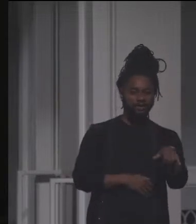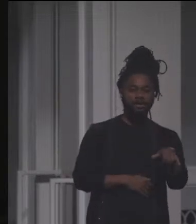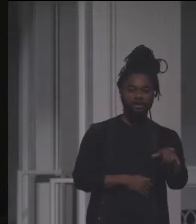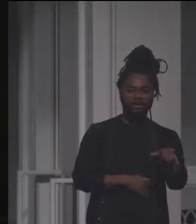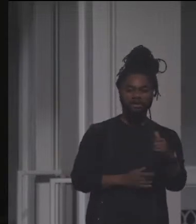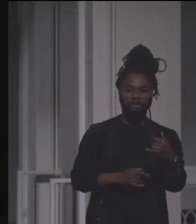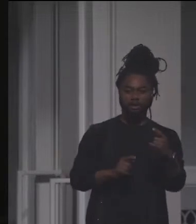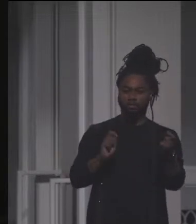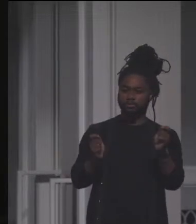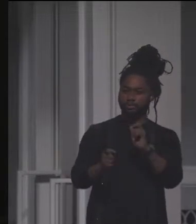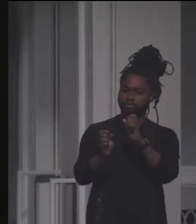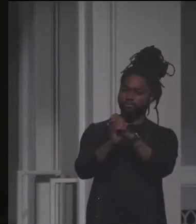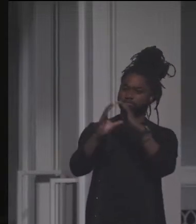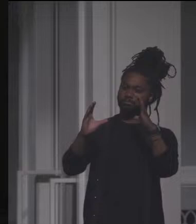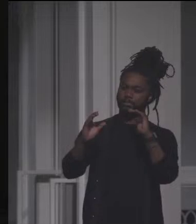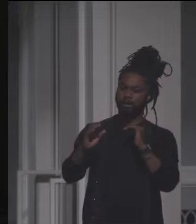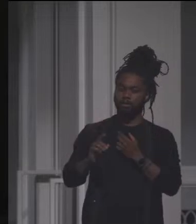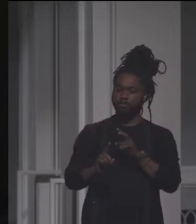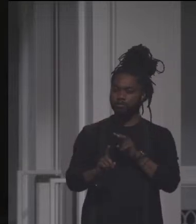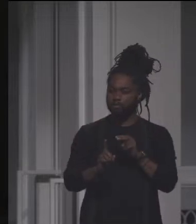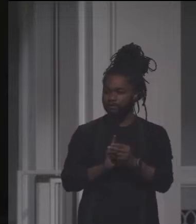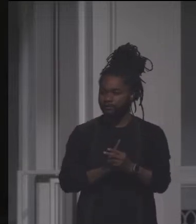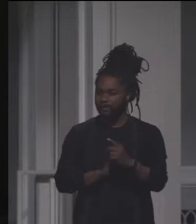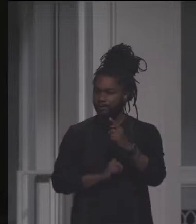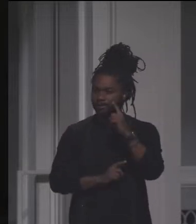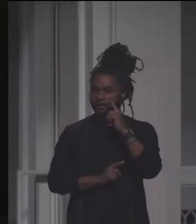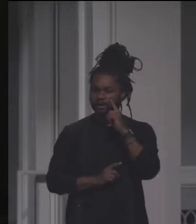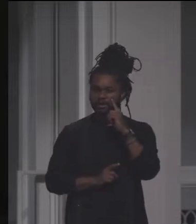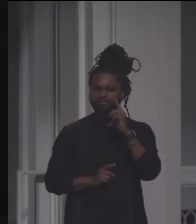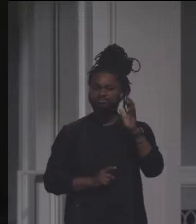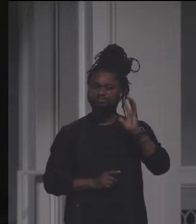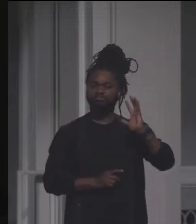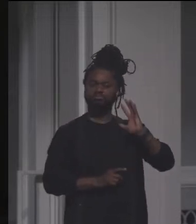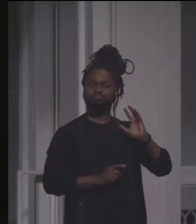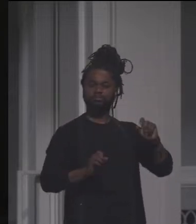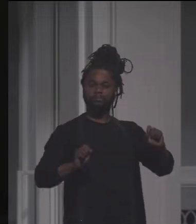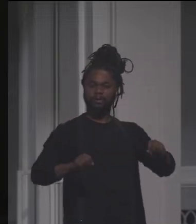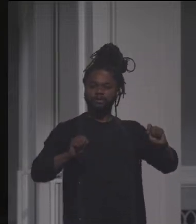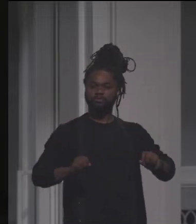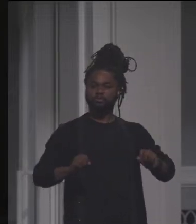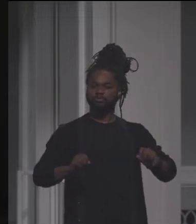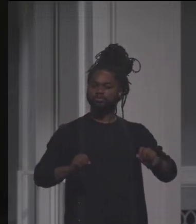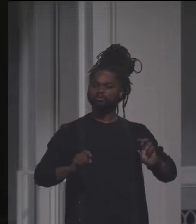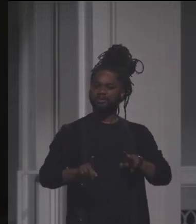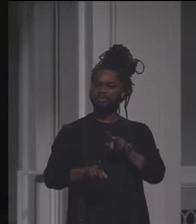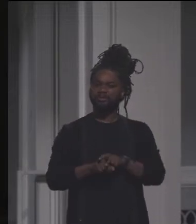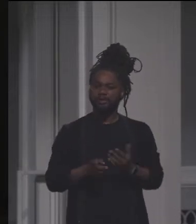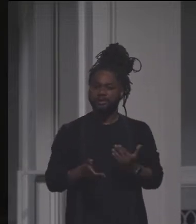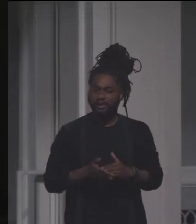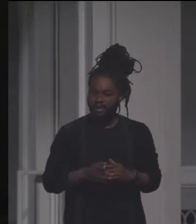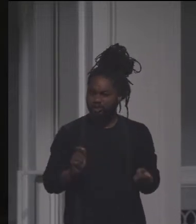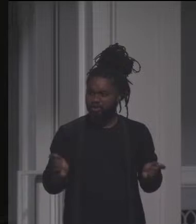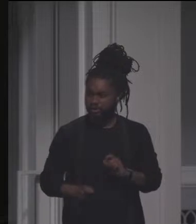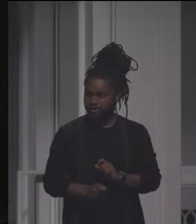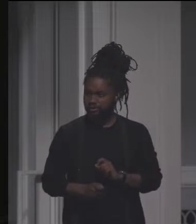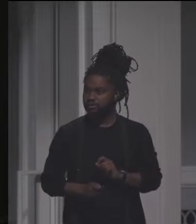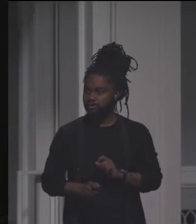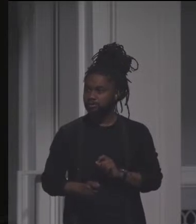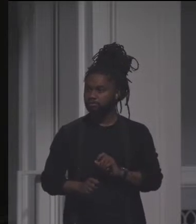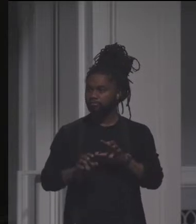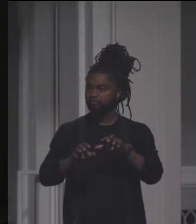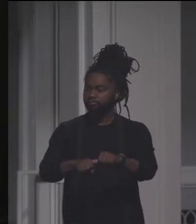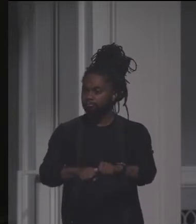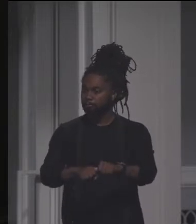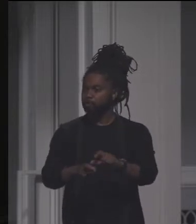recasting what today we think might have been possible. By reclaiming the past, retelling it to include us